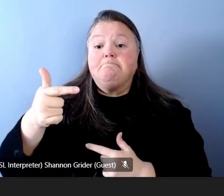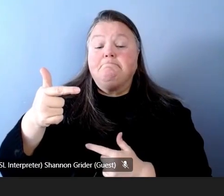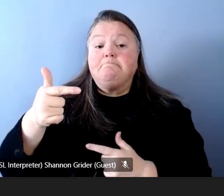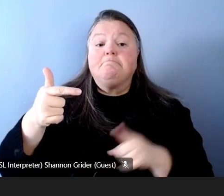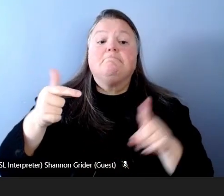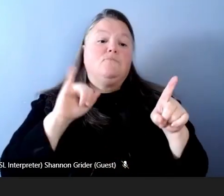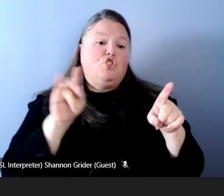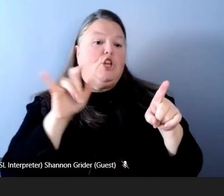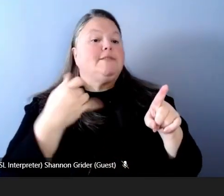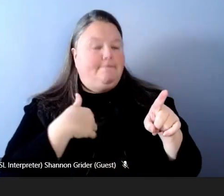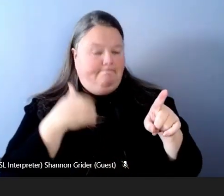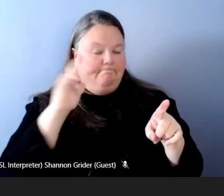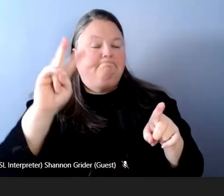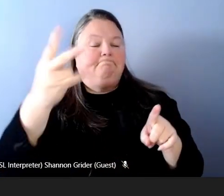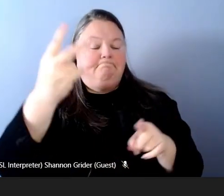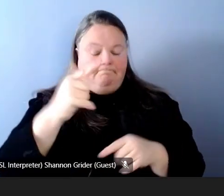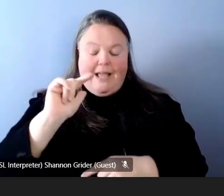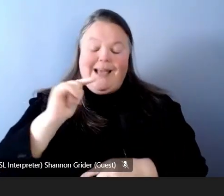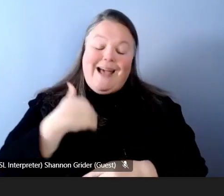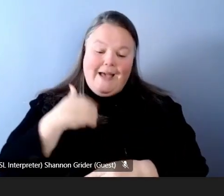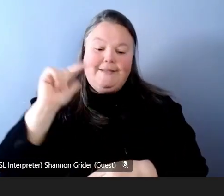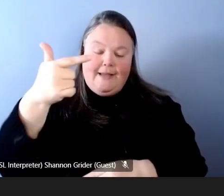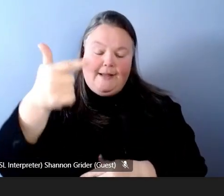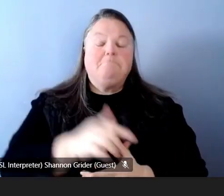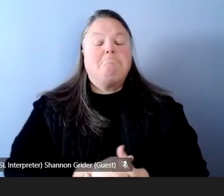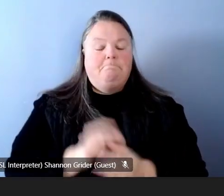I second. Perfect.